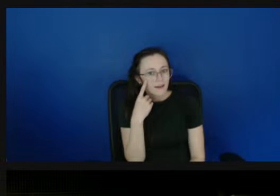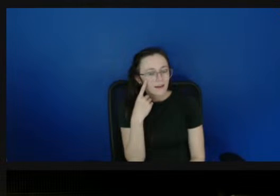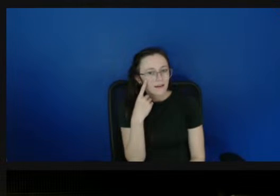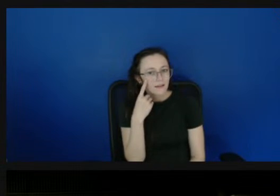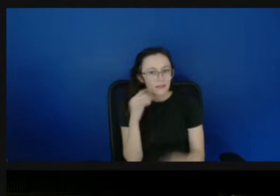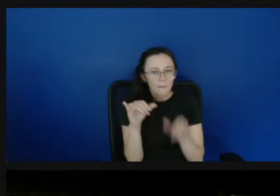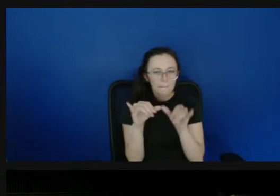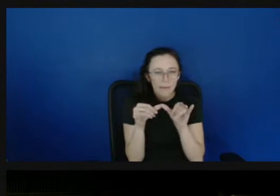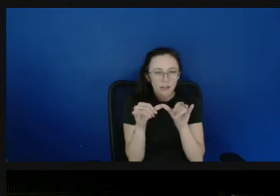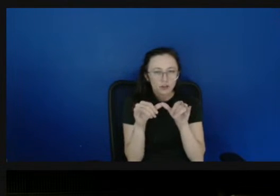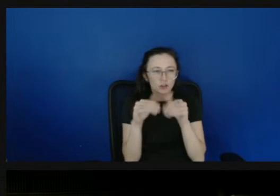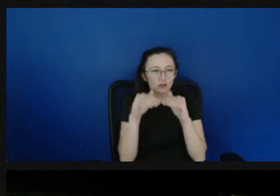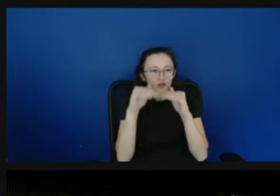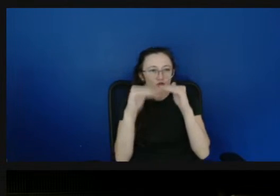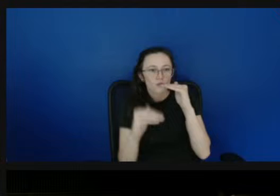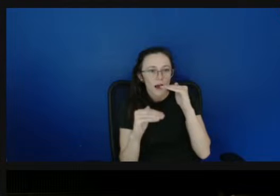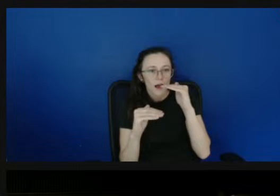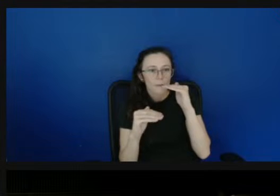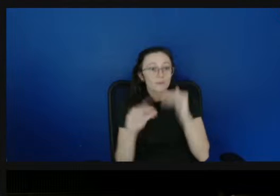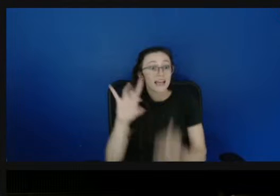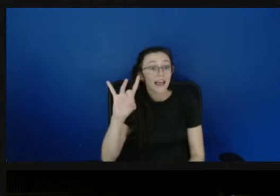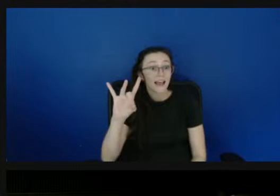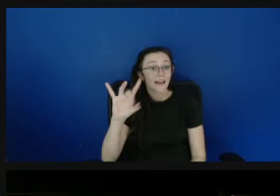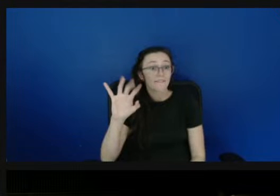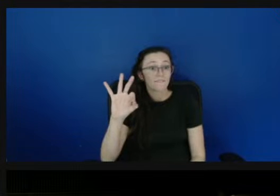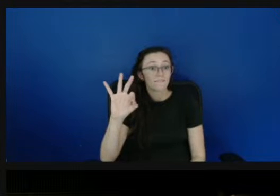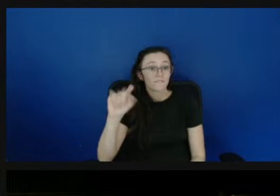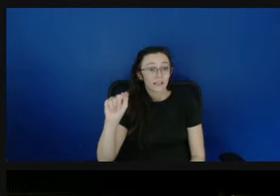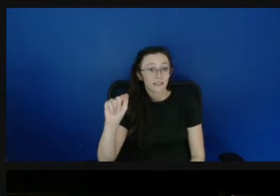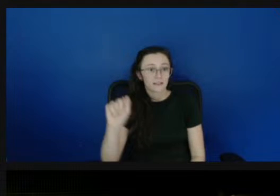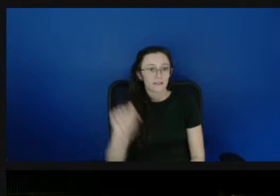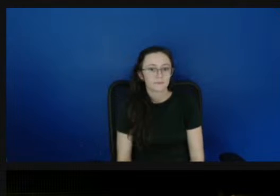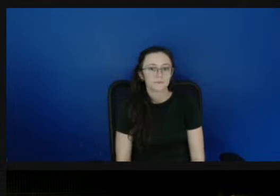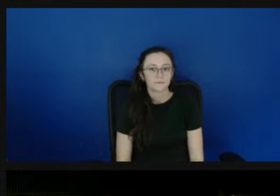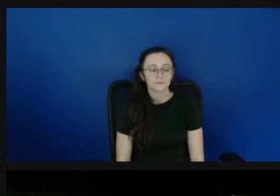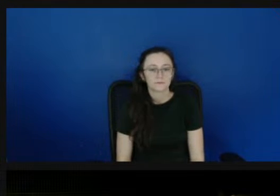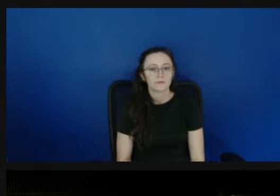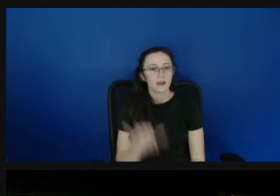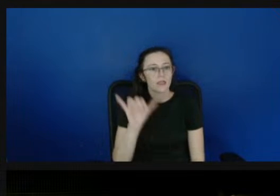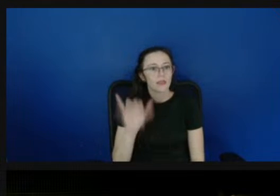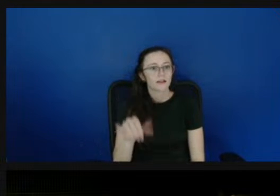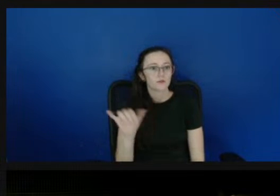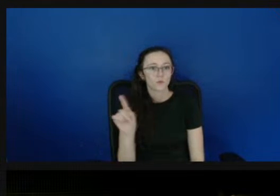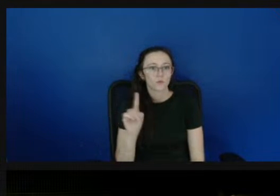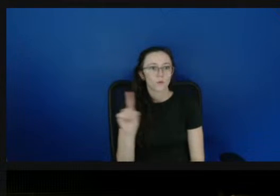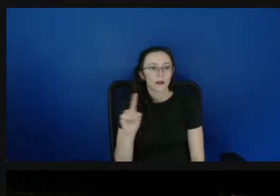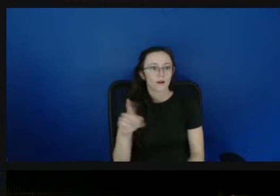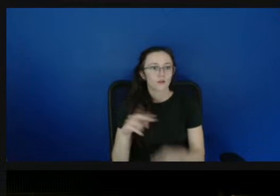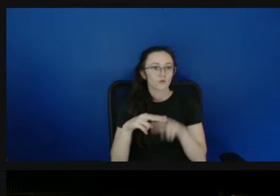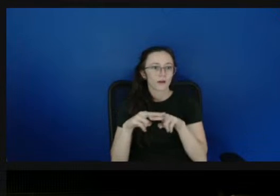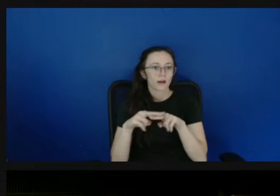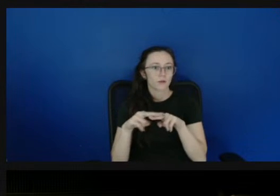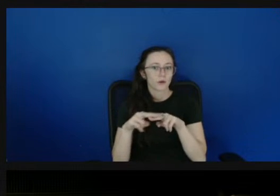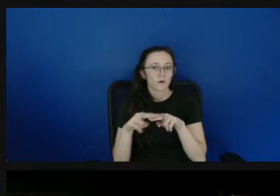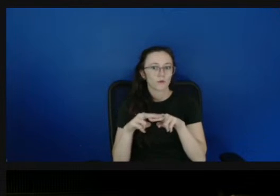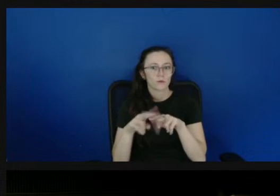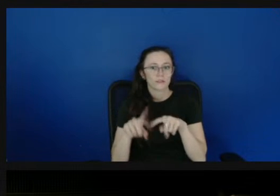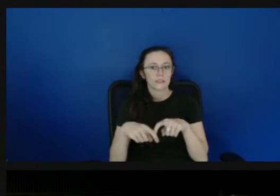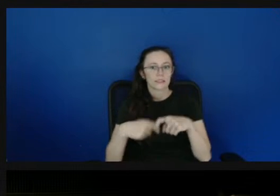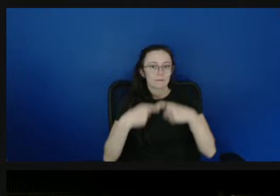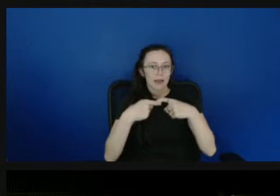the drop here to be 8 feet. And this is where the railroad tracks were suspended